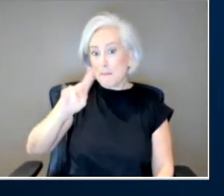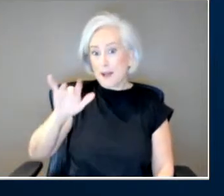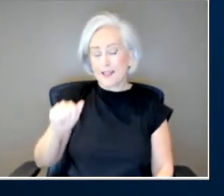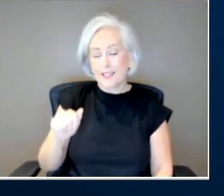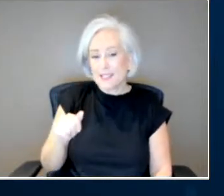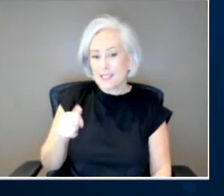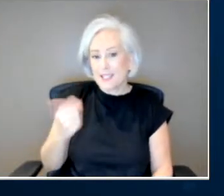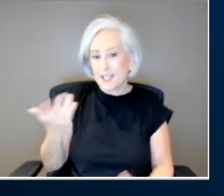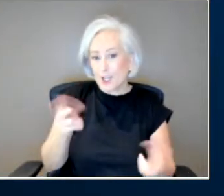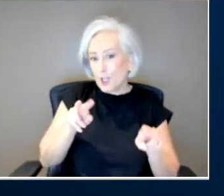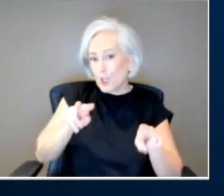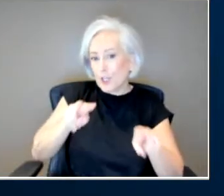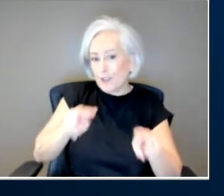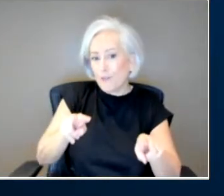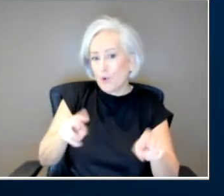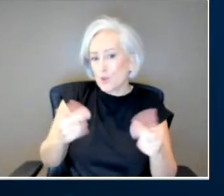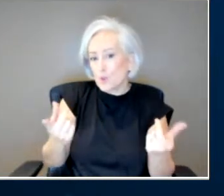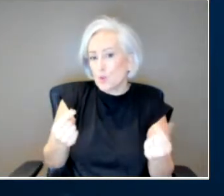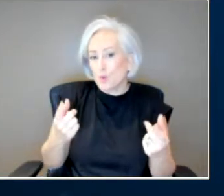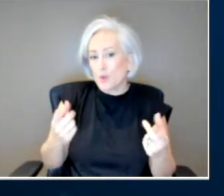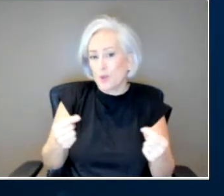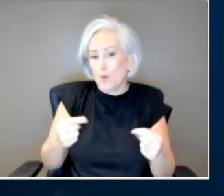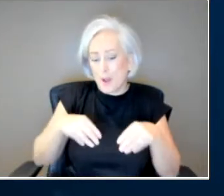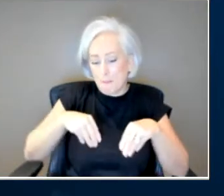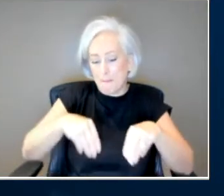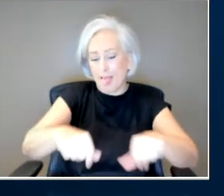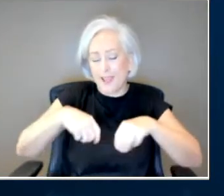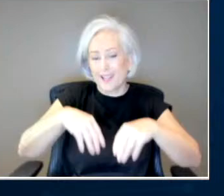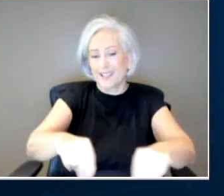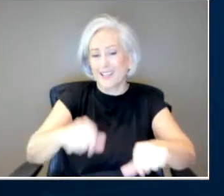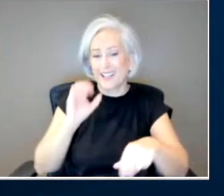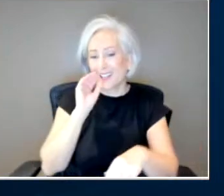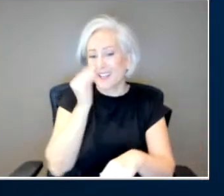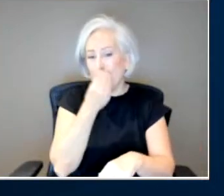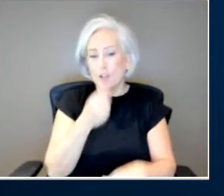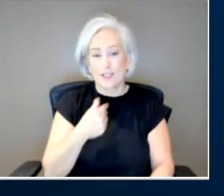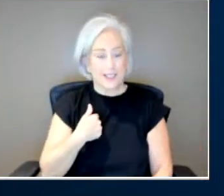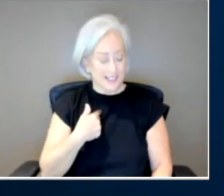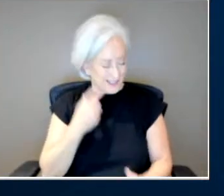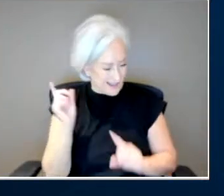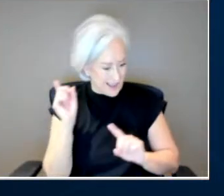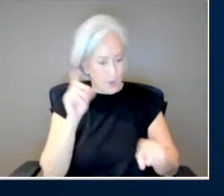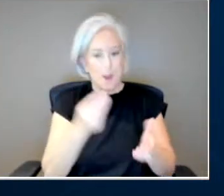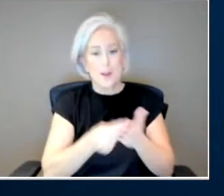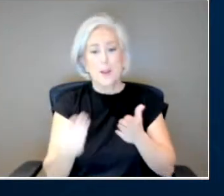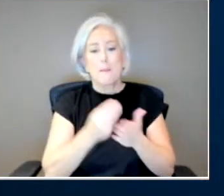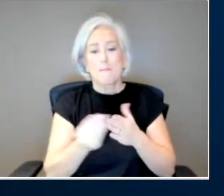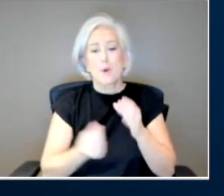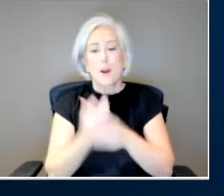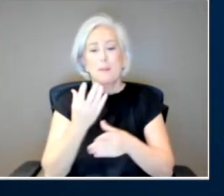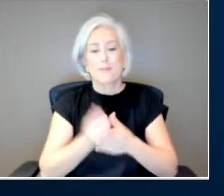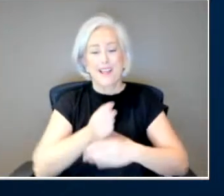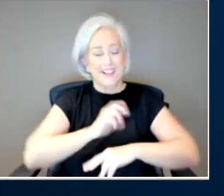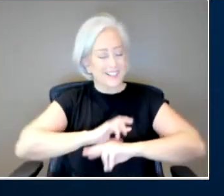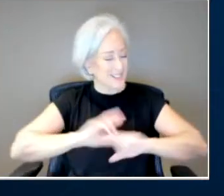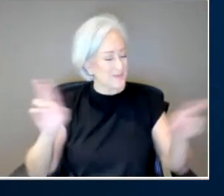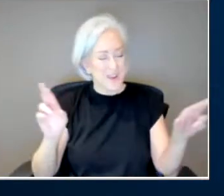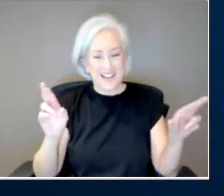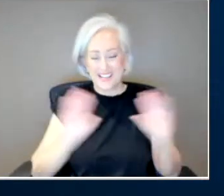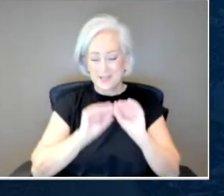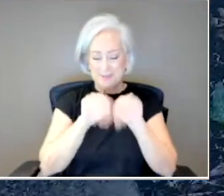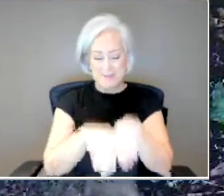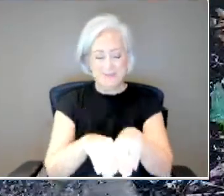to planting in the garden this year? Yep, I already went out and bought some plants to put out.